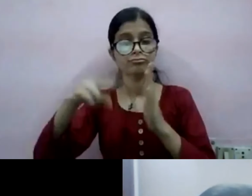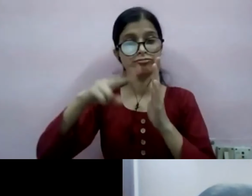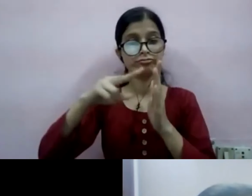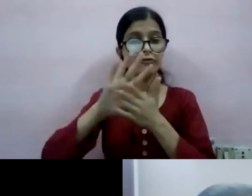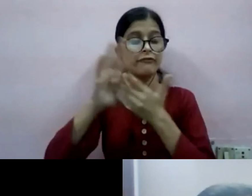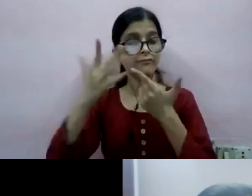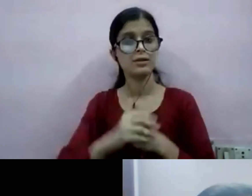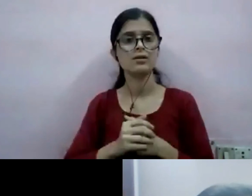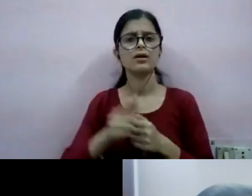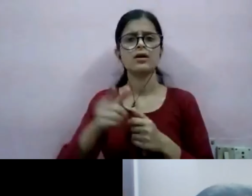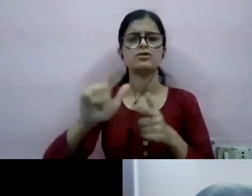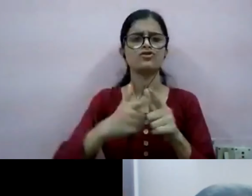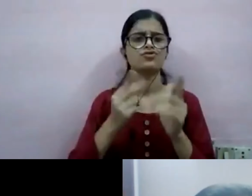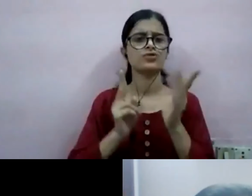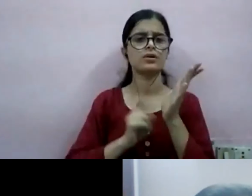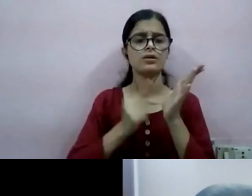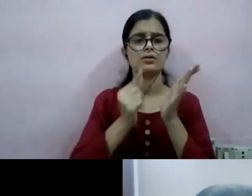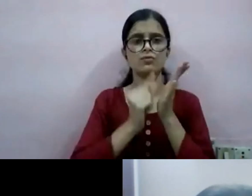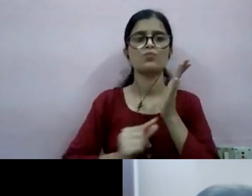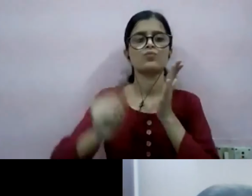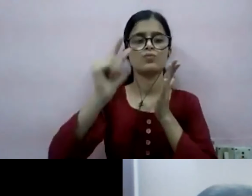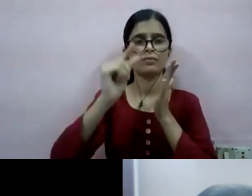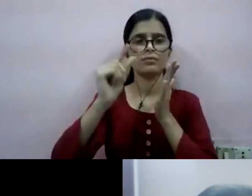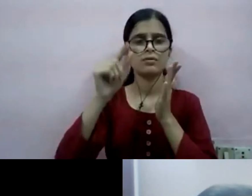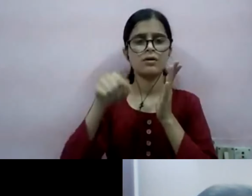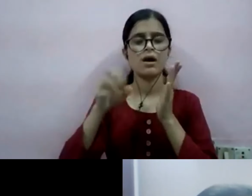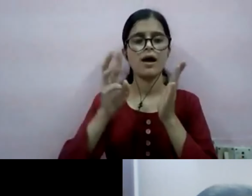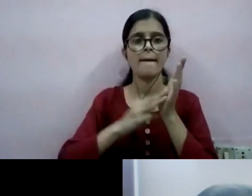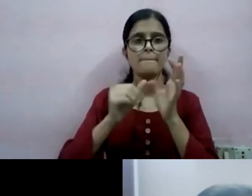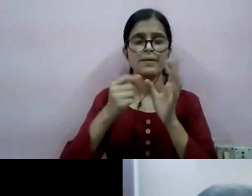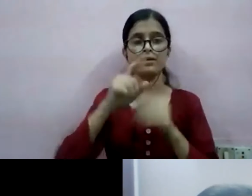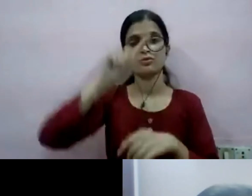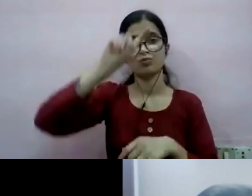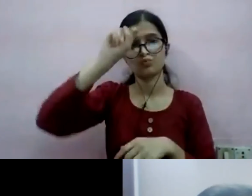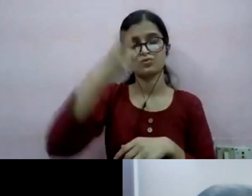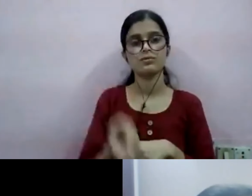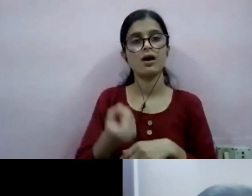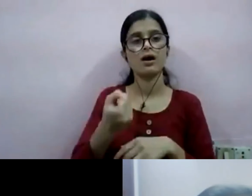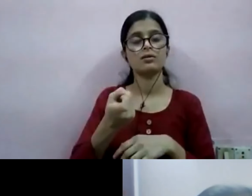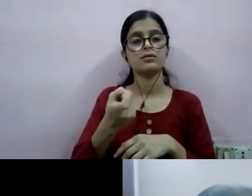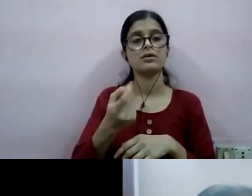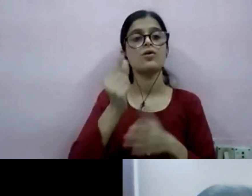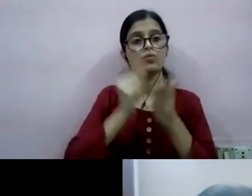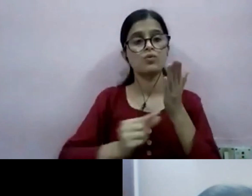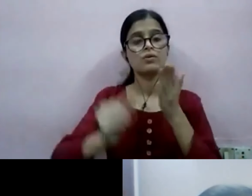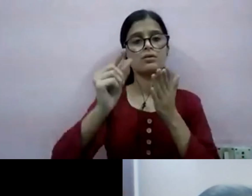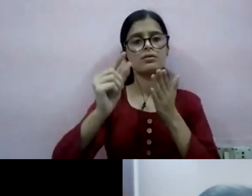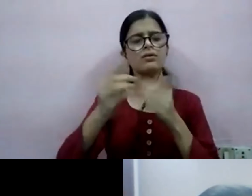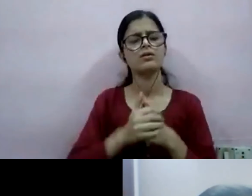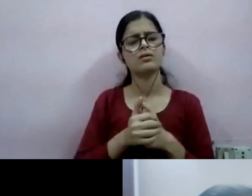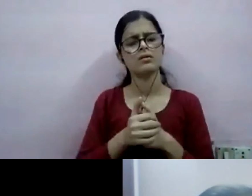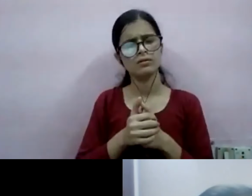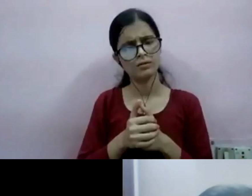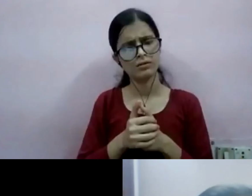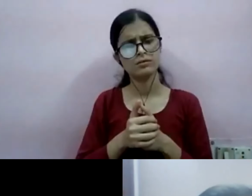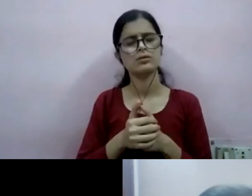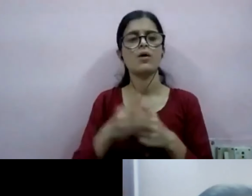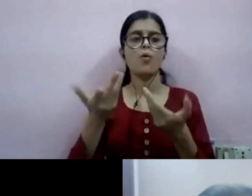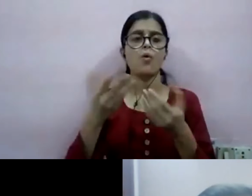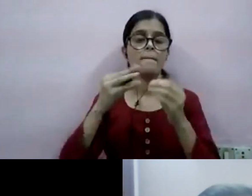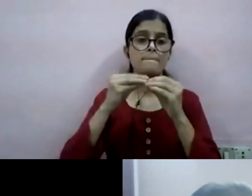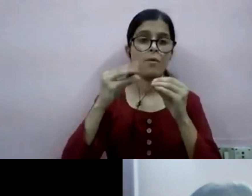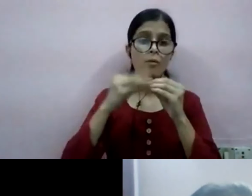of JNU for her MA, Gujarat University for MPhil, and TIS Mumbai for